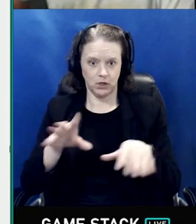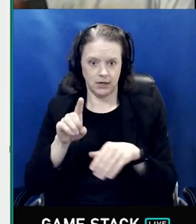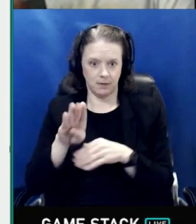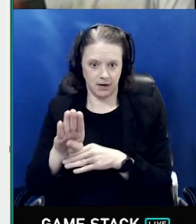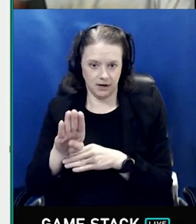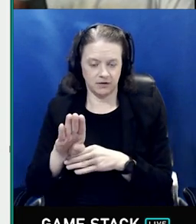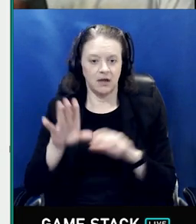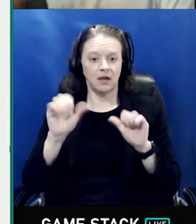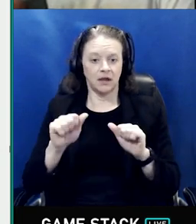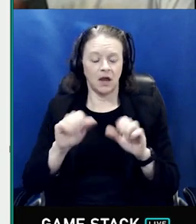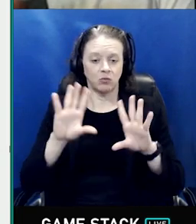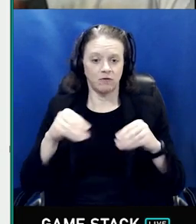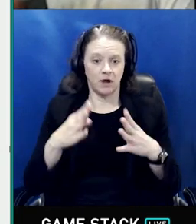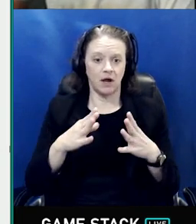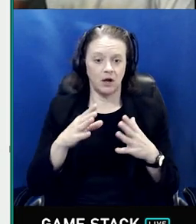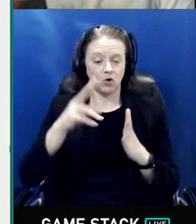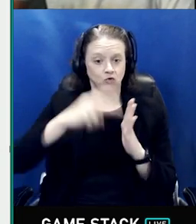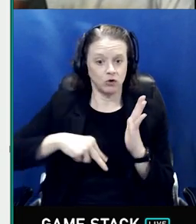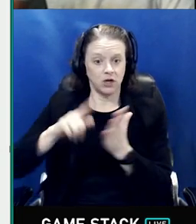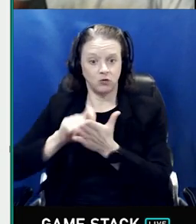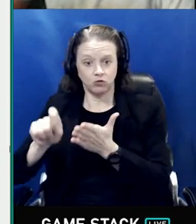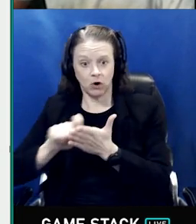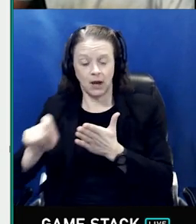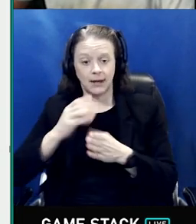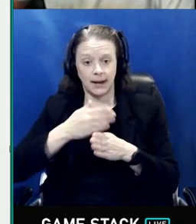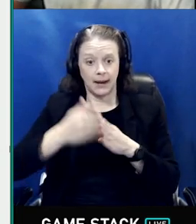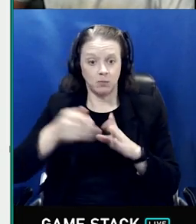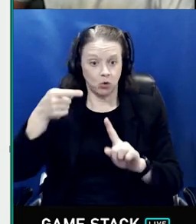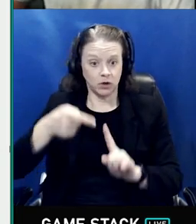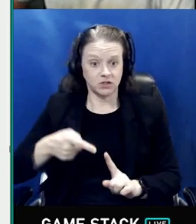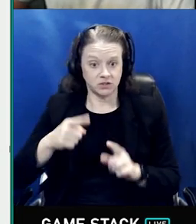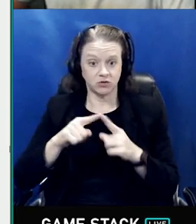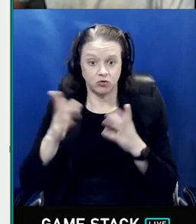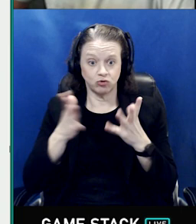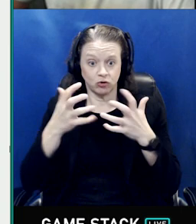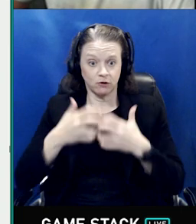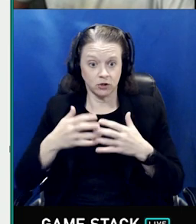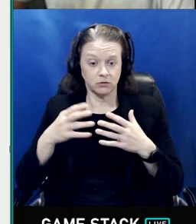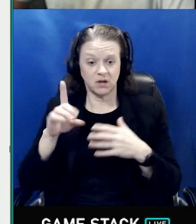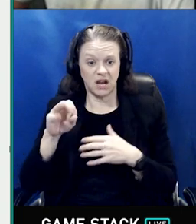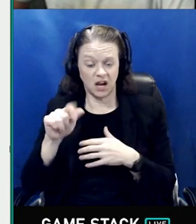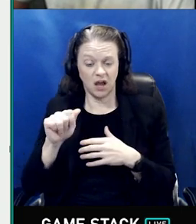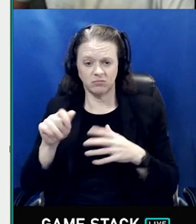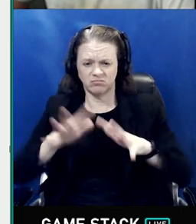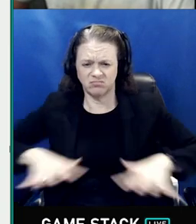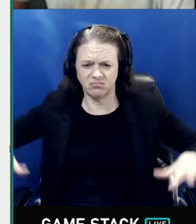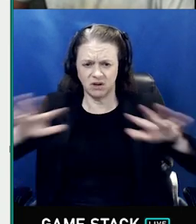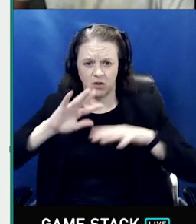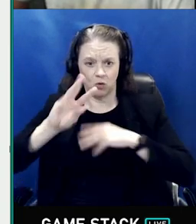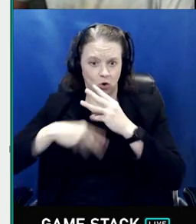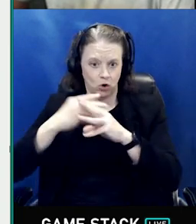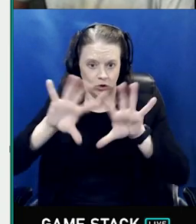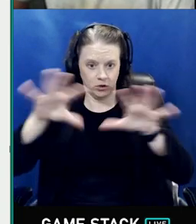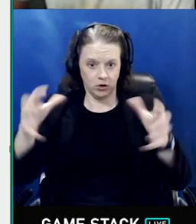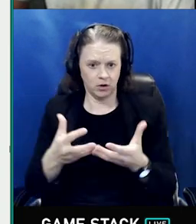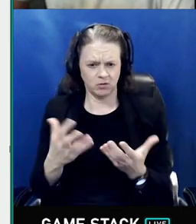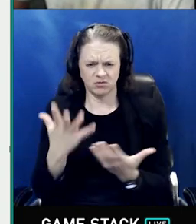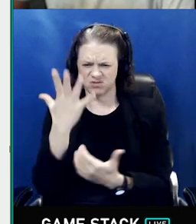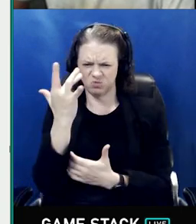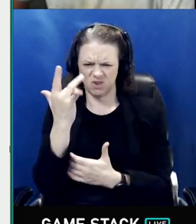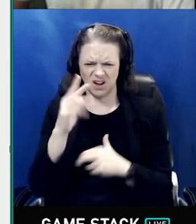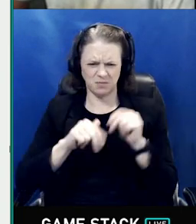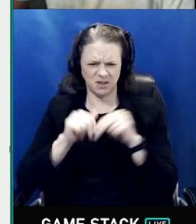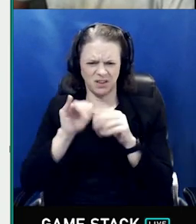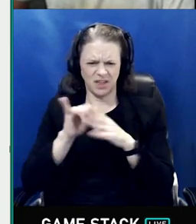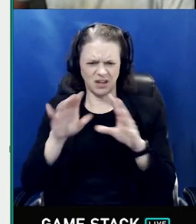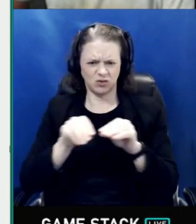data in any Azure region around the world. So you might ask, well, why build a distributed application with a distributed database? And